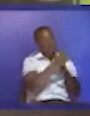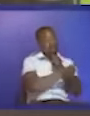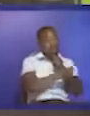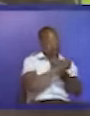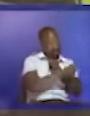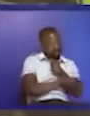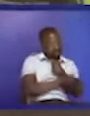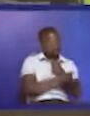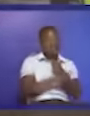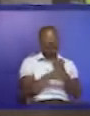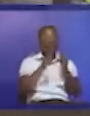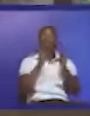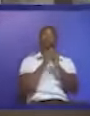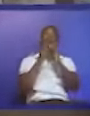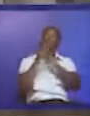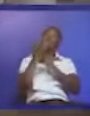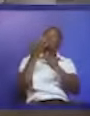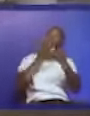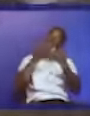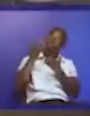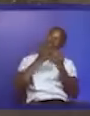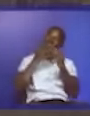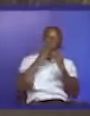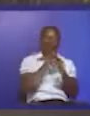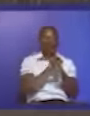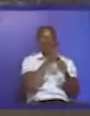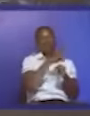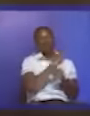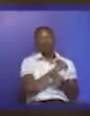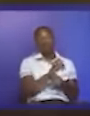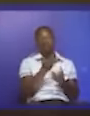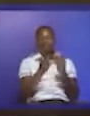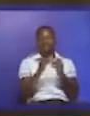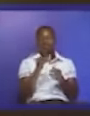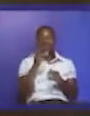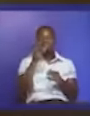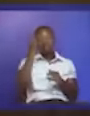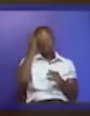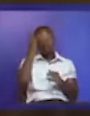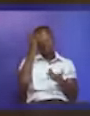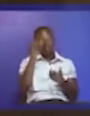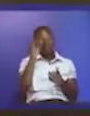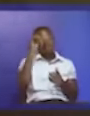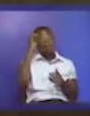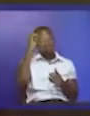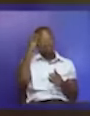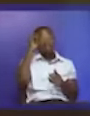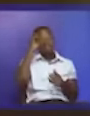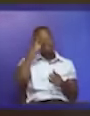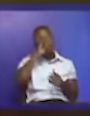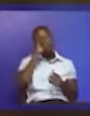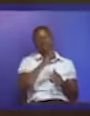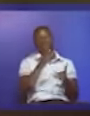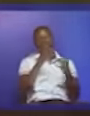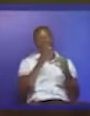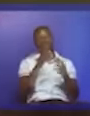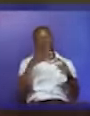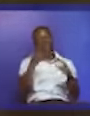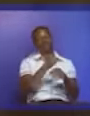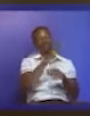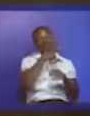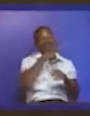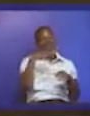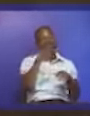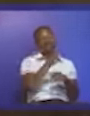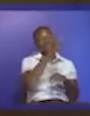For someone here, the devil is about to take your mother, your father, and you are watching. No discernment, no seeing